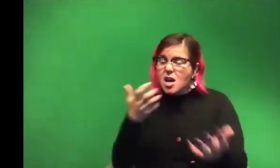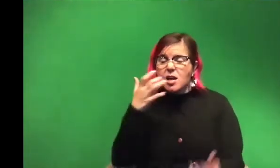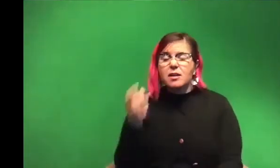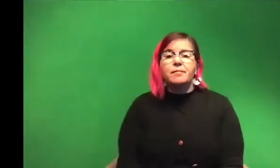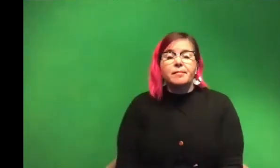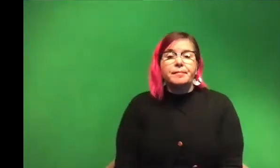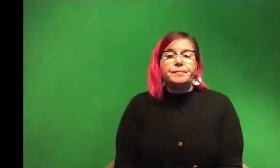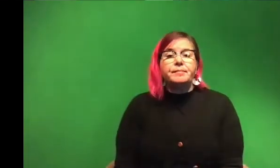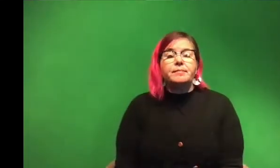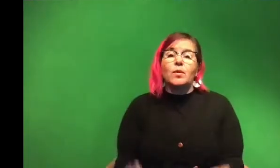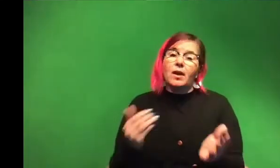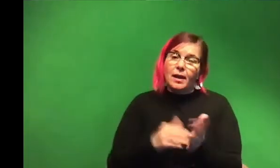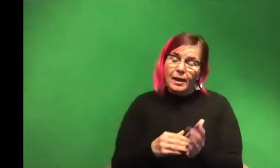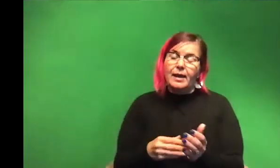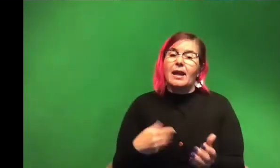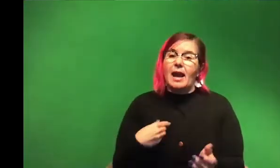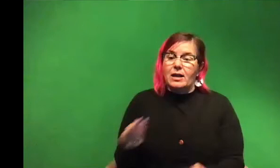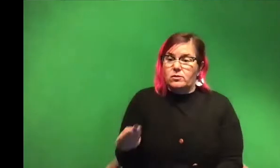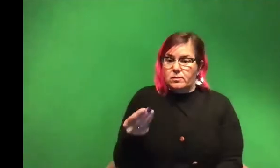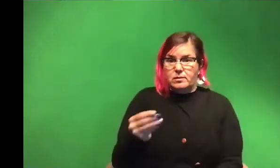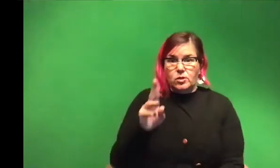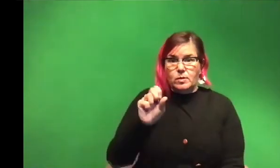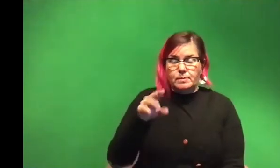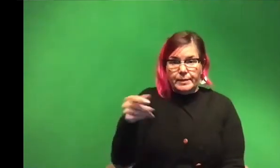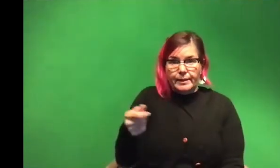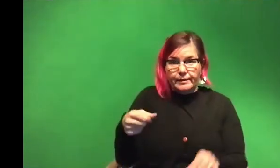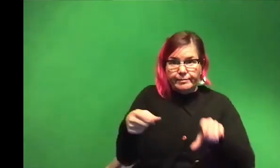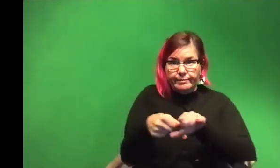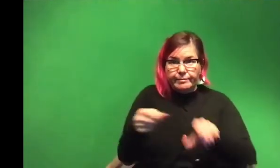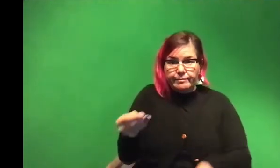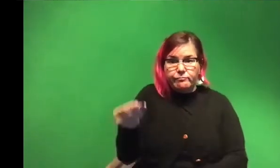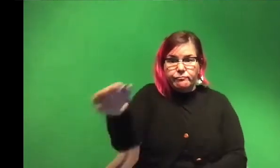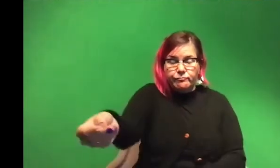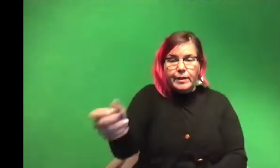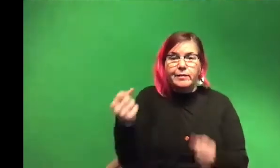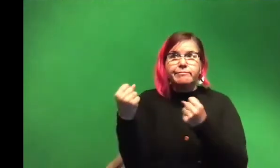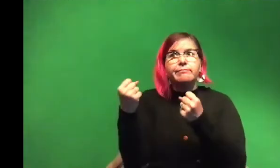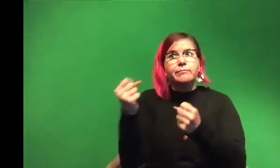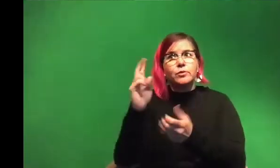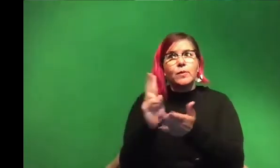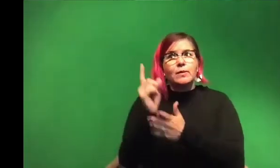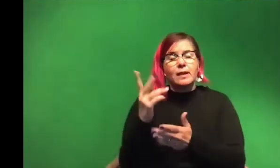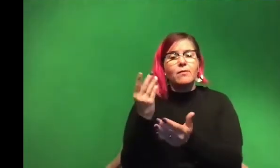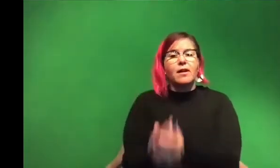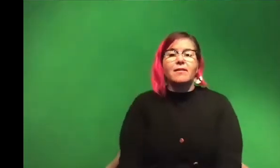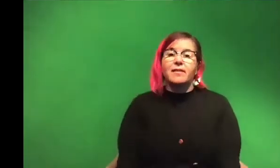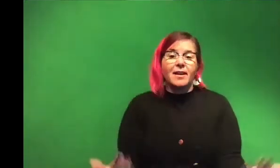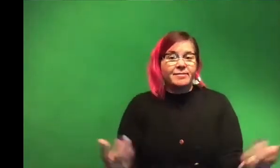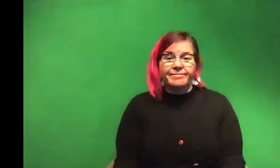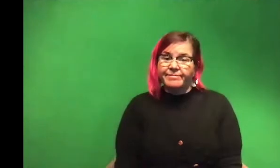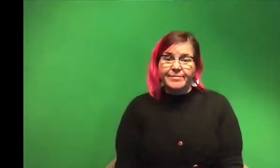So again, like we had to hand someone a USB drive and have them drive it back. That's And wild. that is the most elegant solution in that